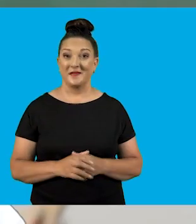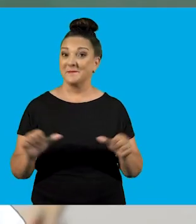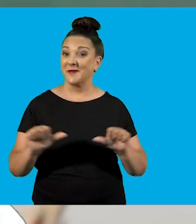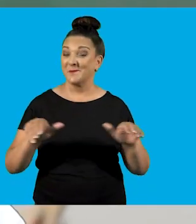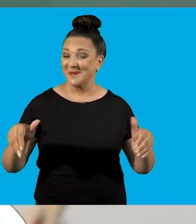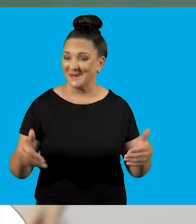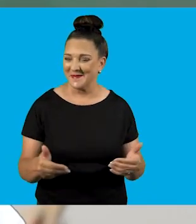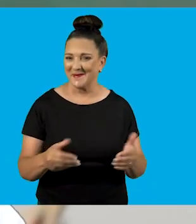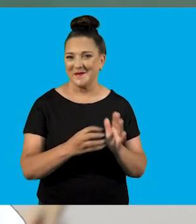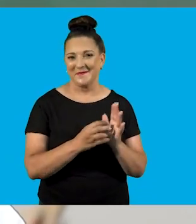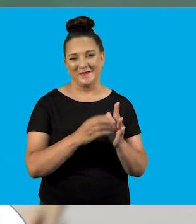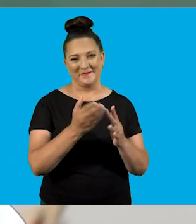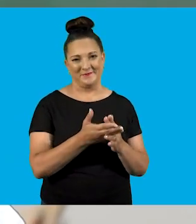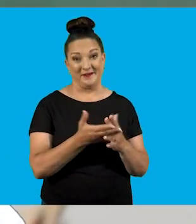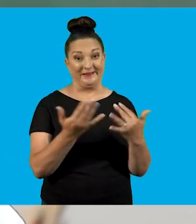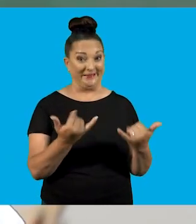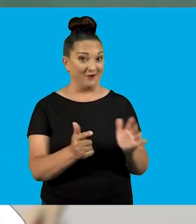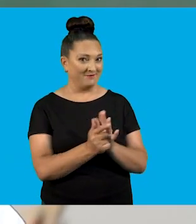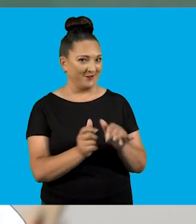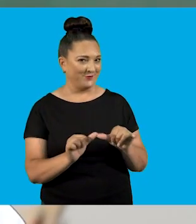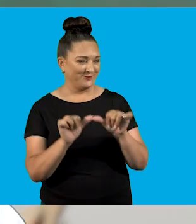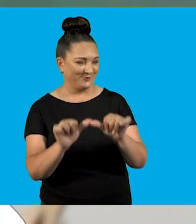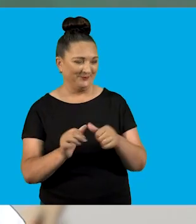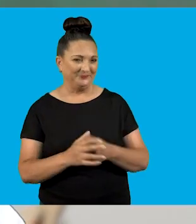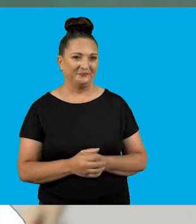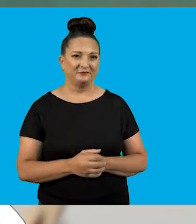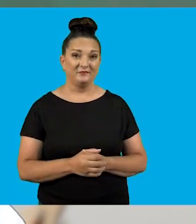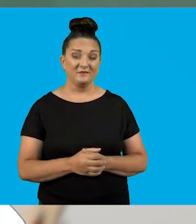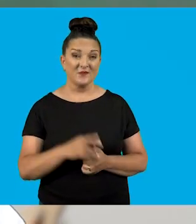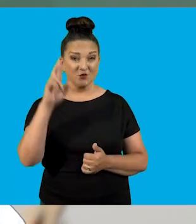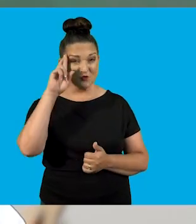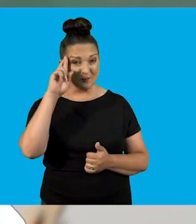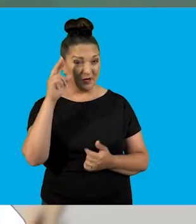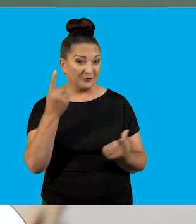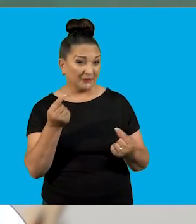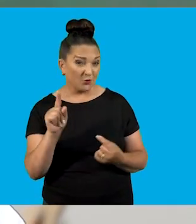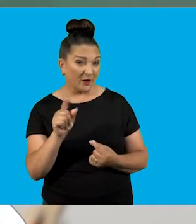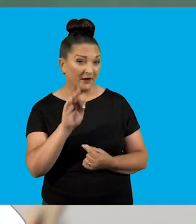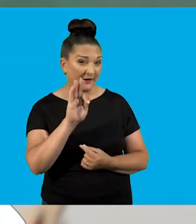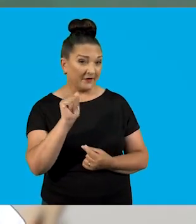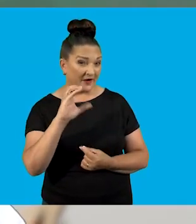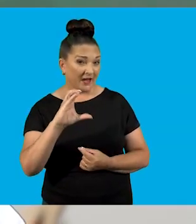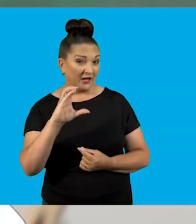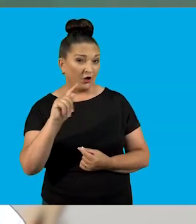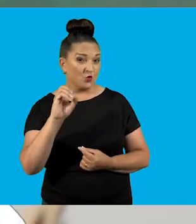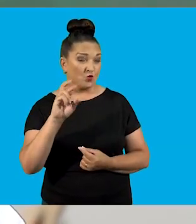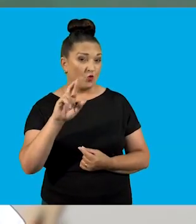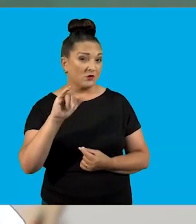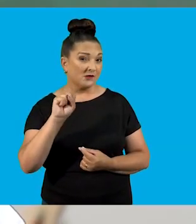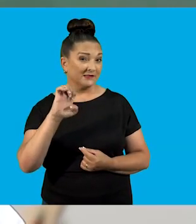Welcome back from the ad break, and let's continue with our lesson. Remember, we were factorizing and I just showed you those two